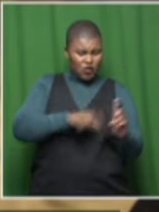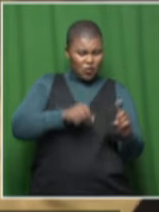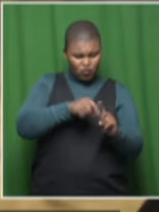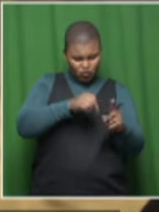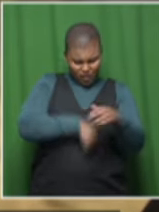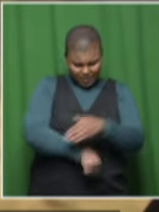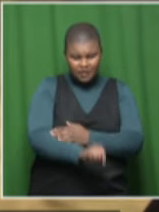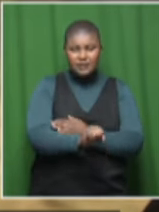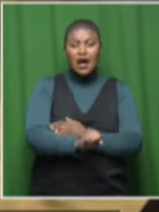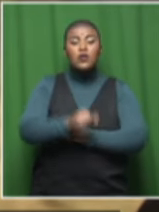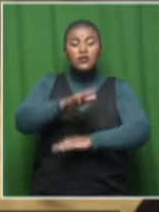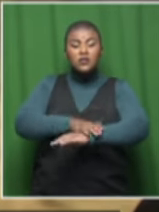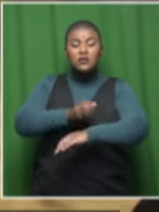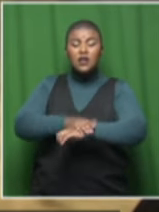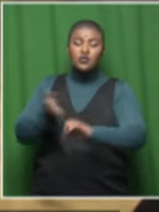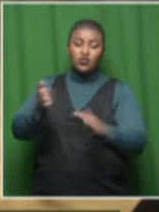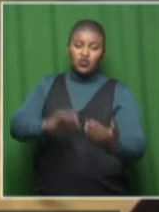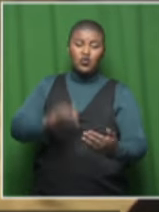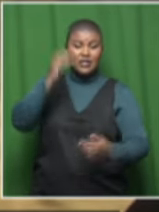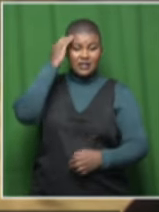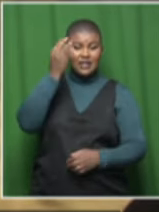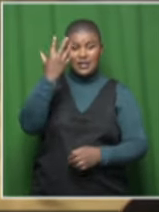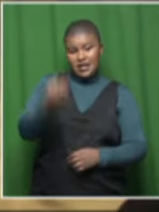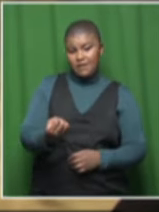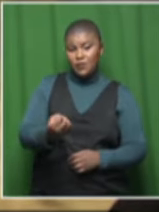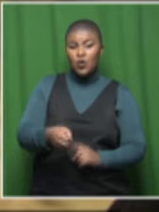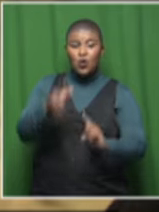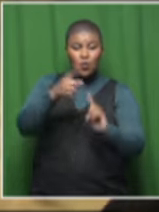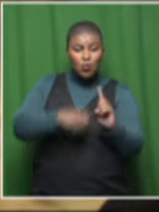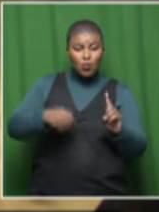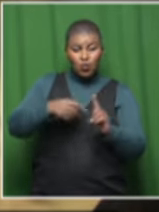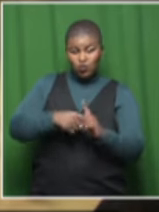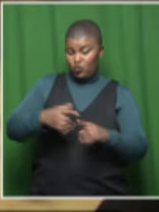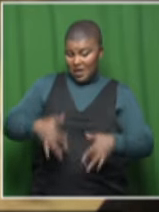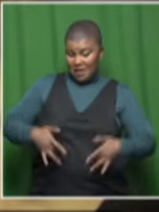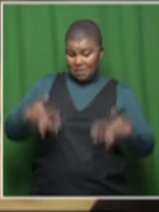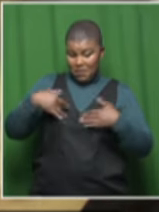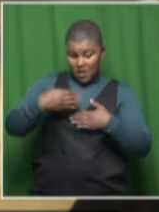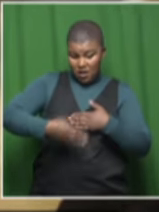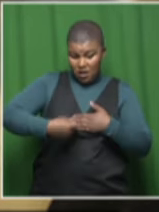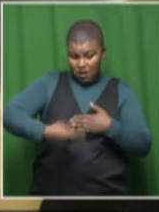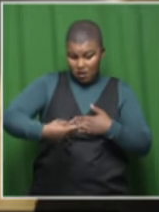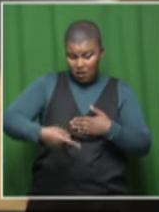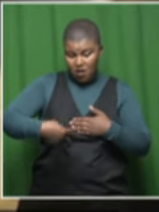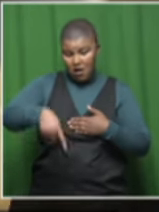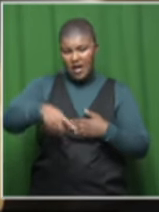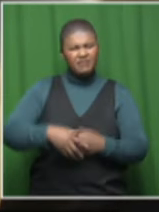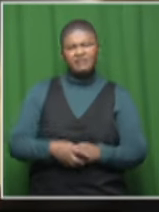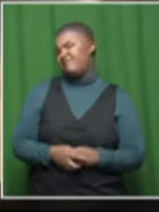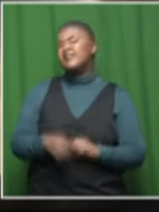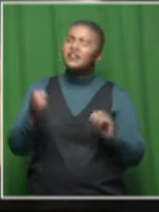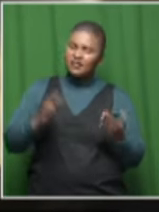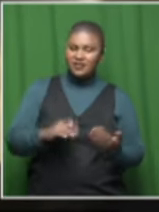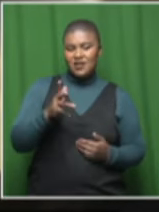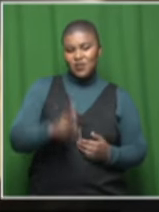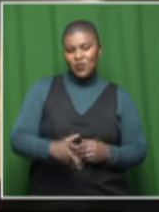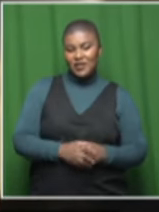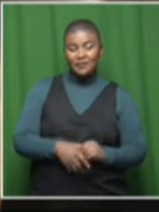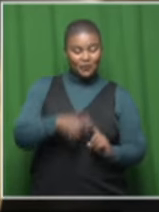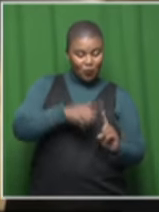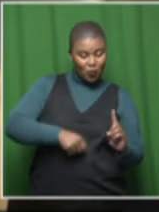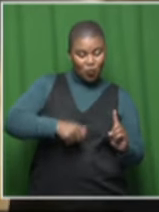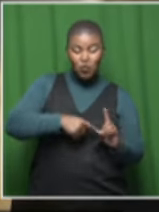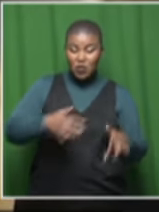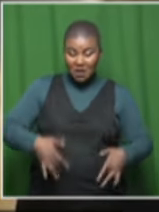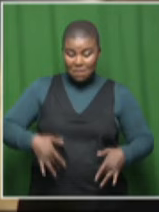sokuhamba emhlabeni. Ngekho umuntu ophila ingunaphakade, kodwa umuntu uma iphila ubhala incwadi ezofundwa ngabantu bonke noma engasekho, njengoba